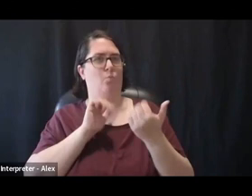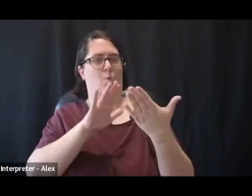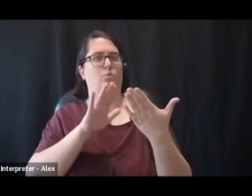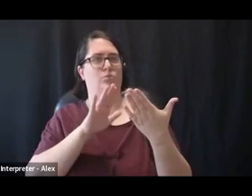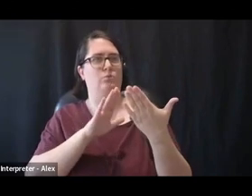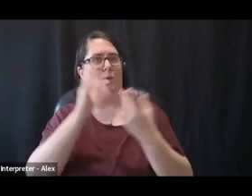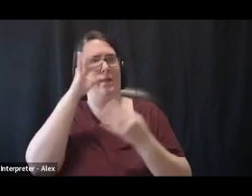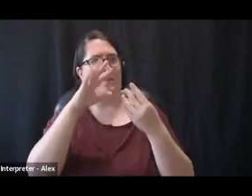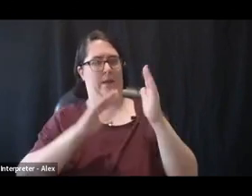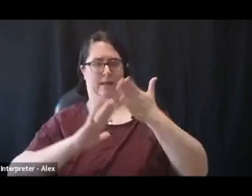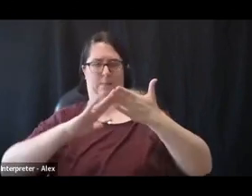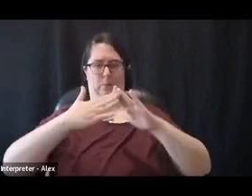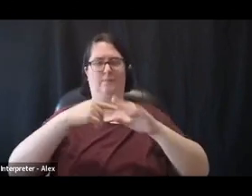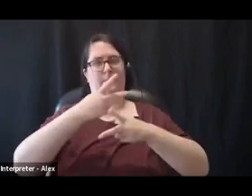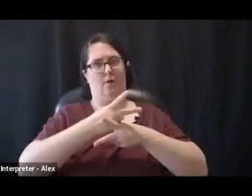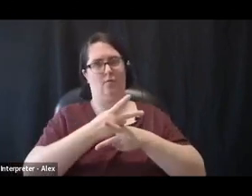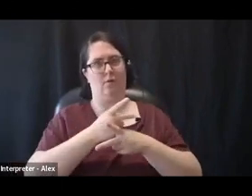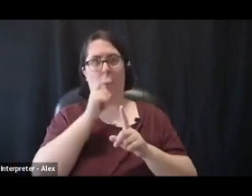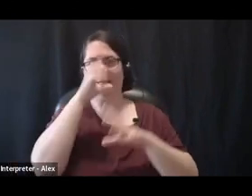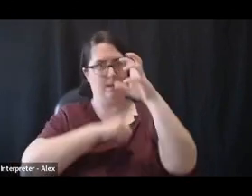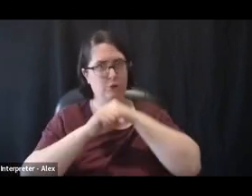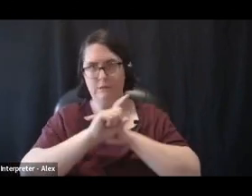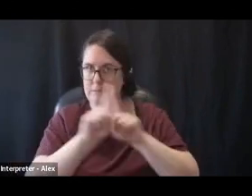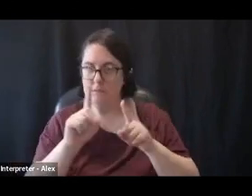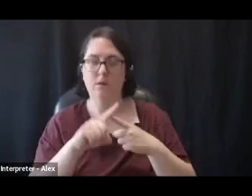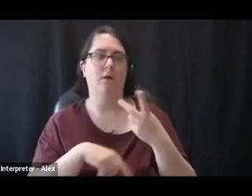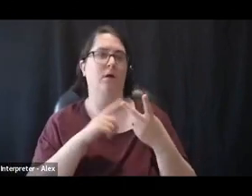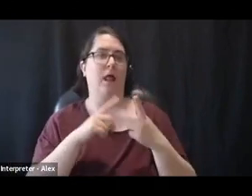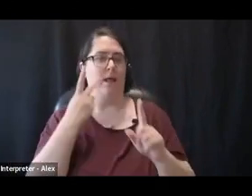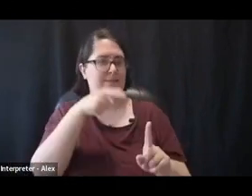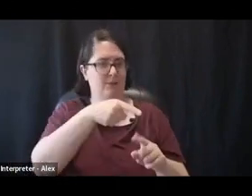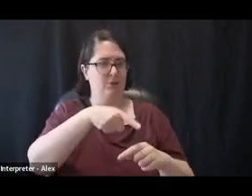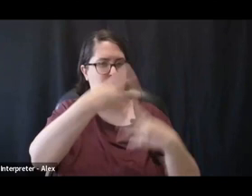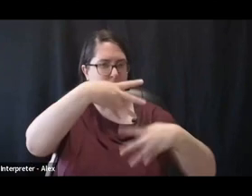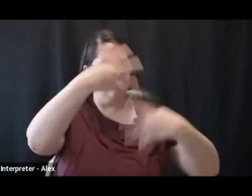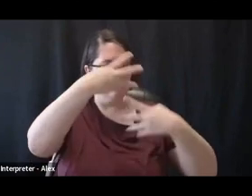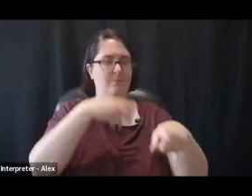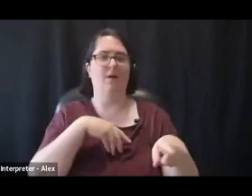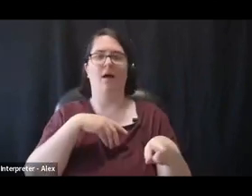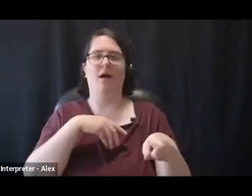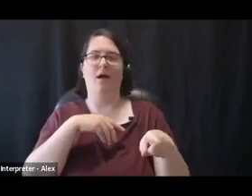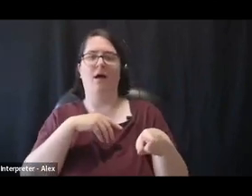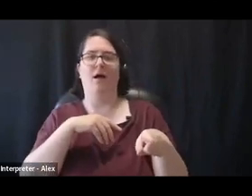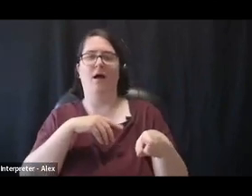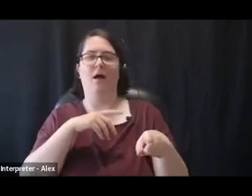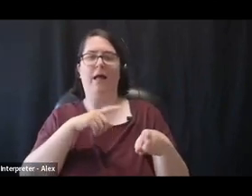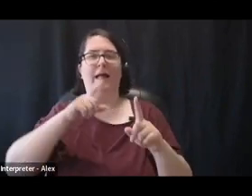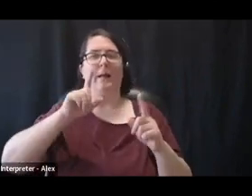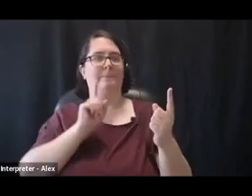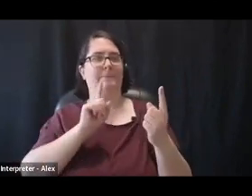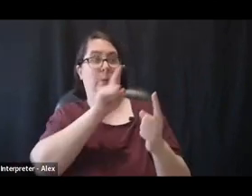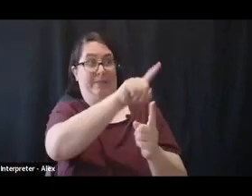about community in really careful ways, right? Like, not making assumptions. I'm seeing in the chat, people are talking about meeting people where they're